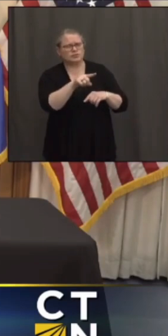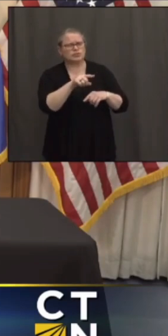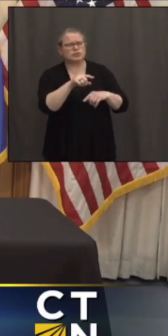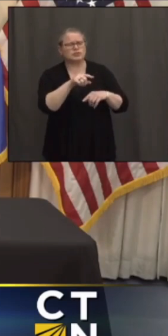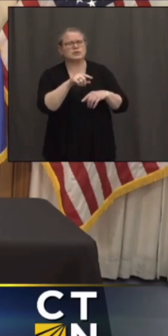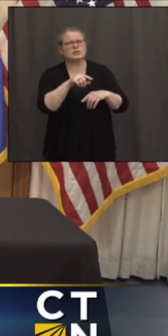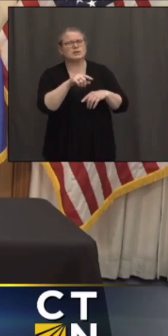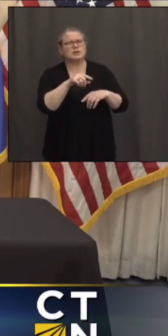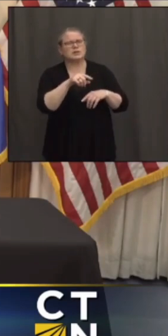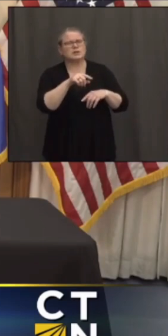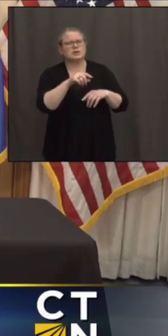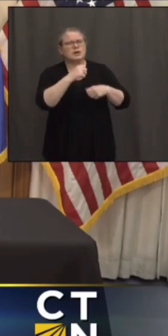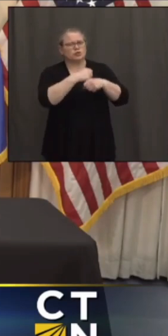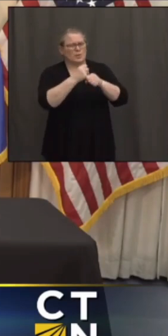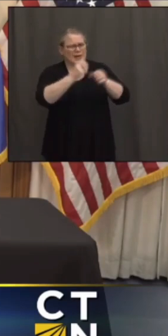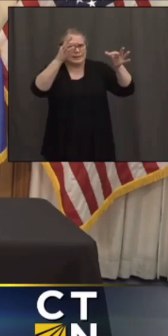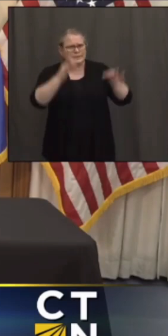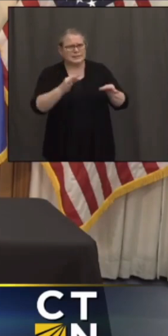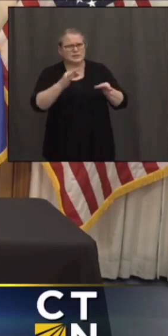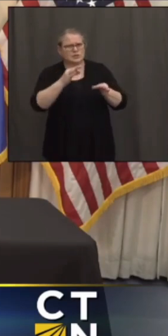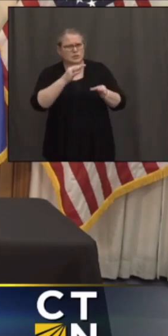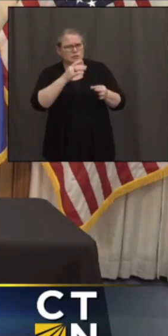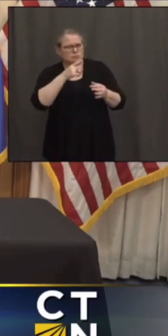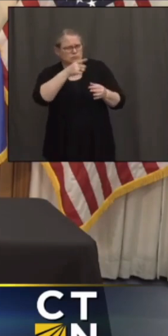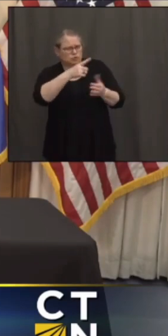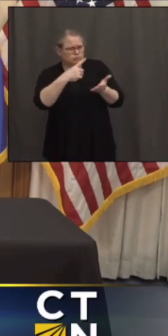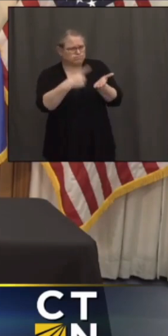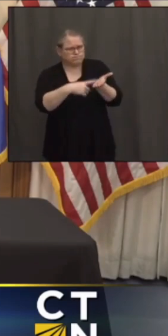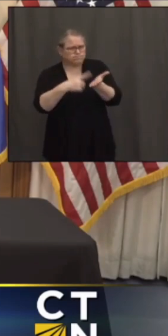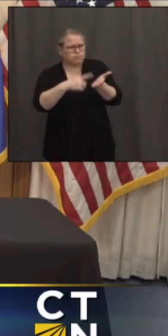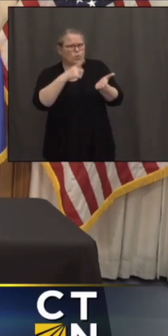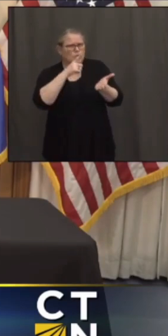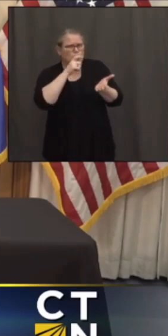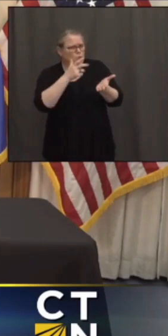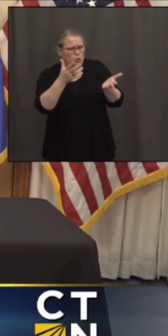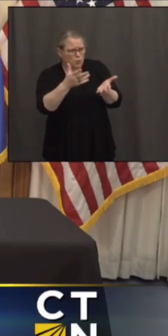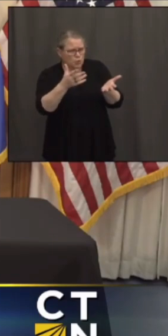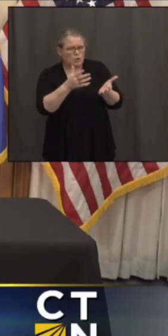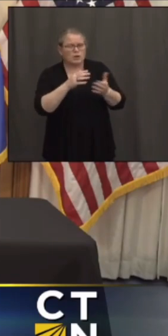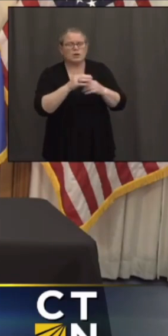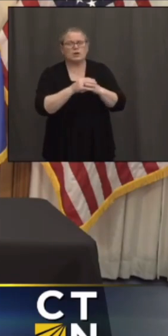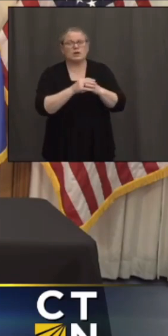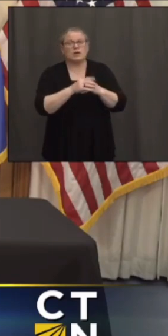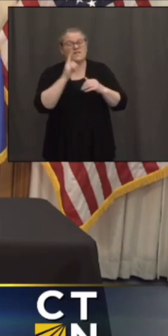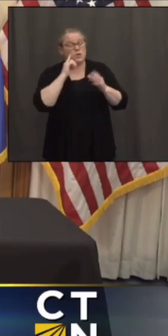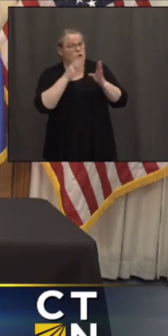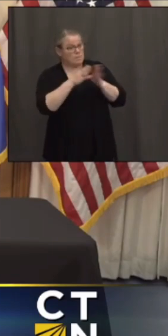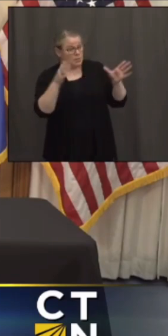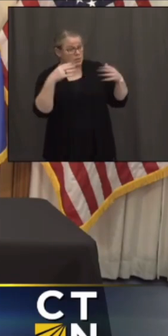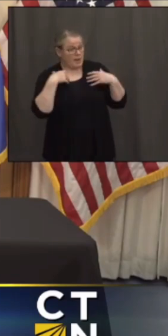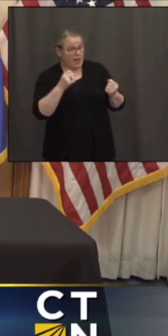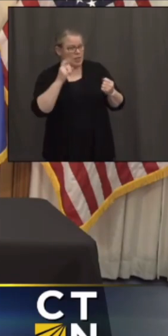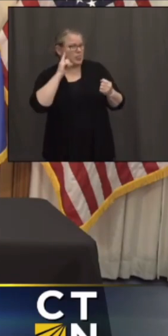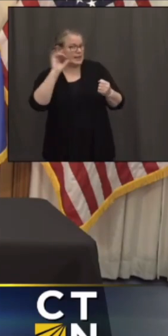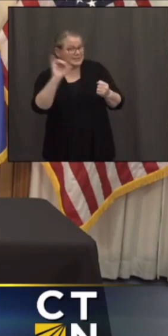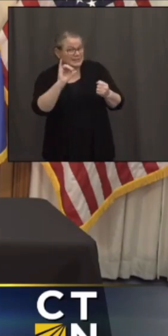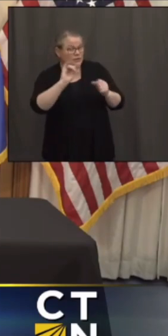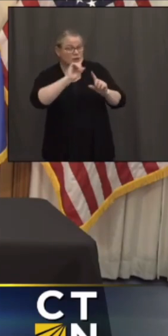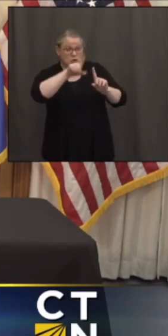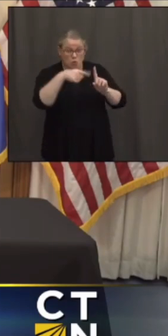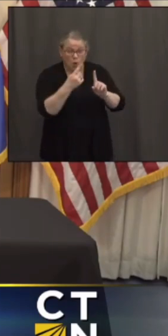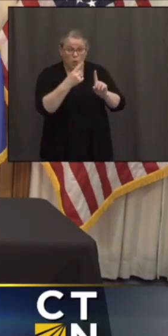spoke with about this decision, Governor. To clarify, it sounds like as far as the public health side, you only spoke with Commissioner Gifford. Is that